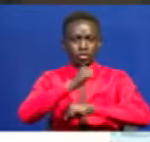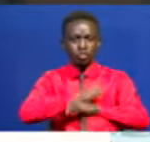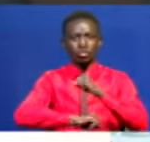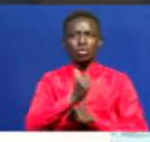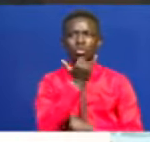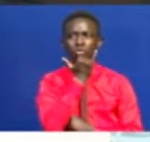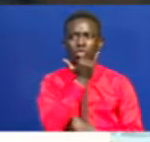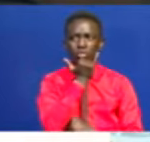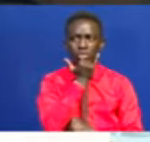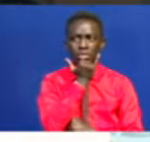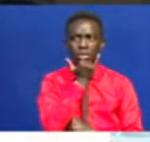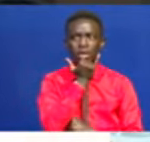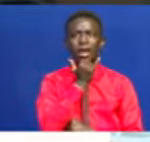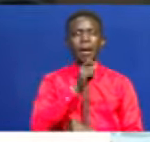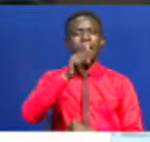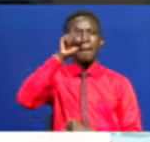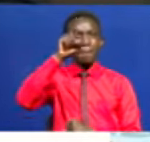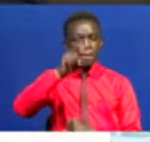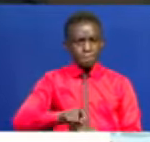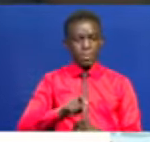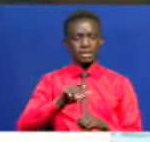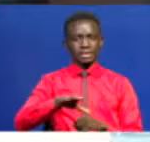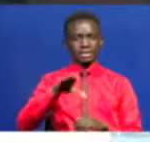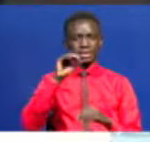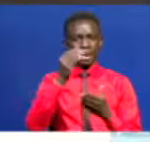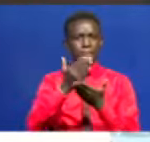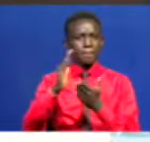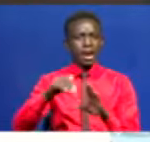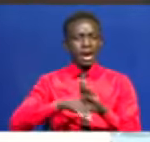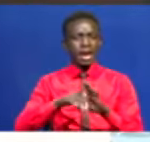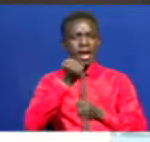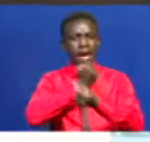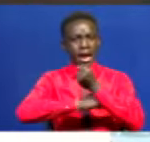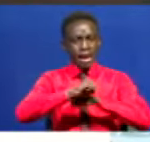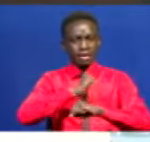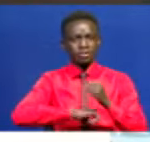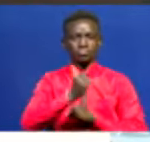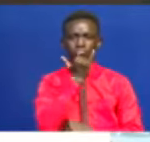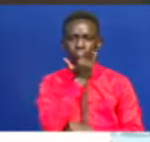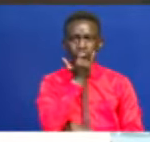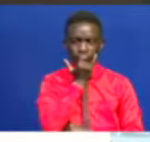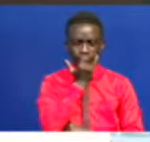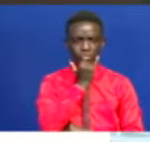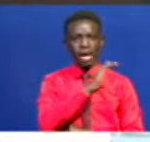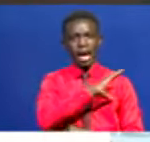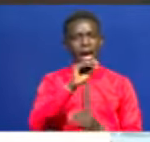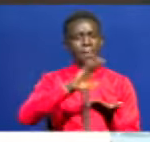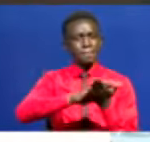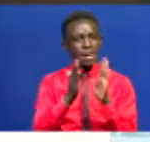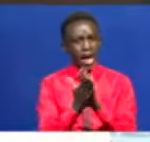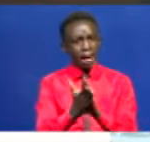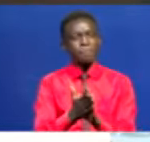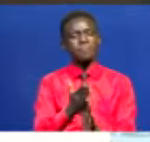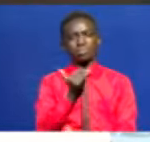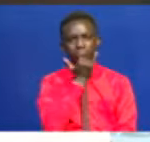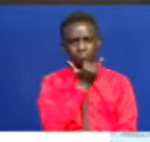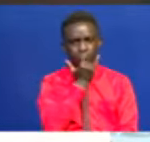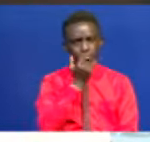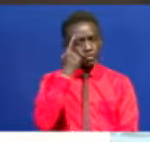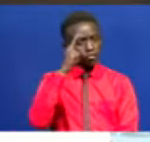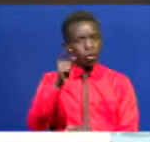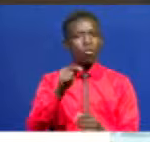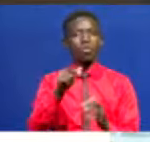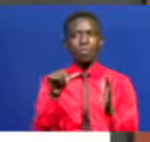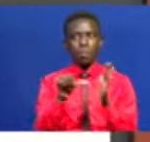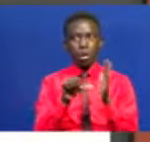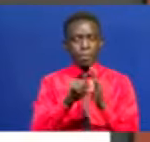is deemed to have taken part in committing the offence and to be guilty of the offence and may be charged with actually